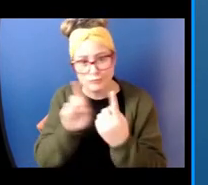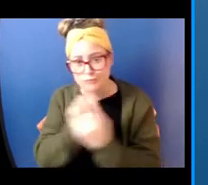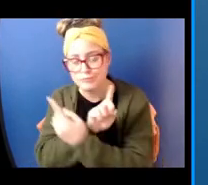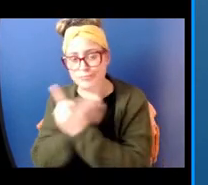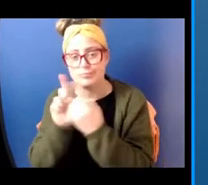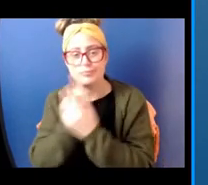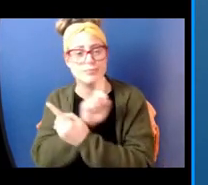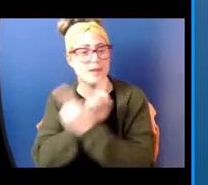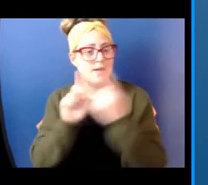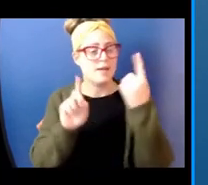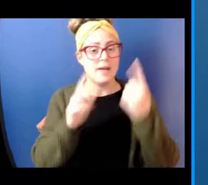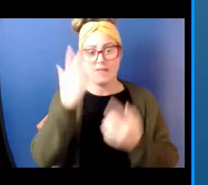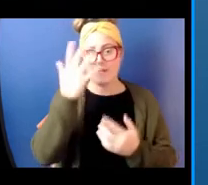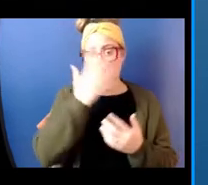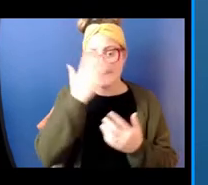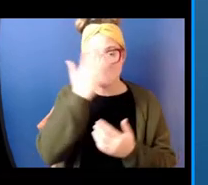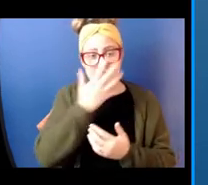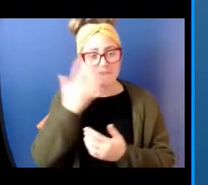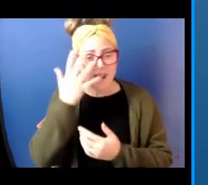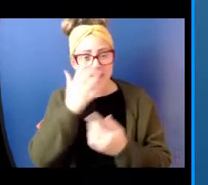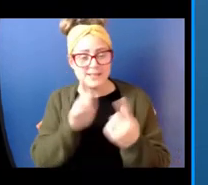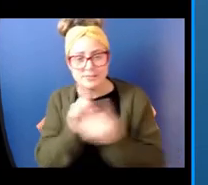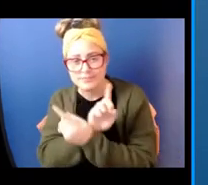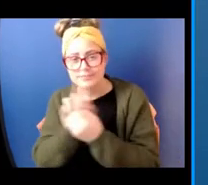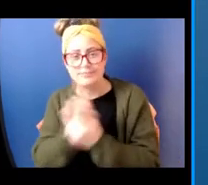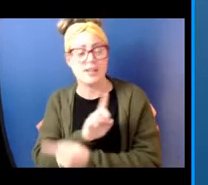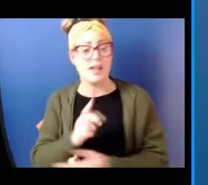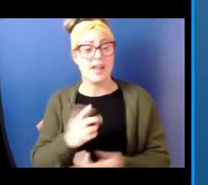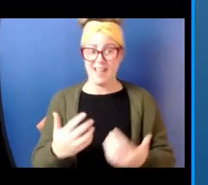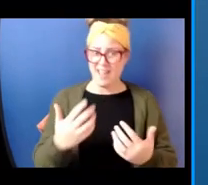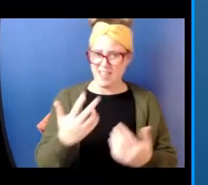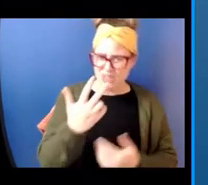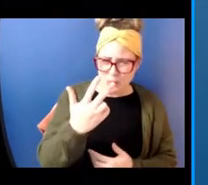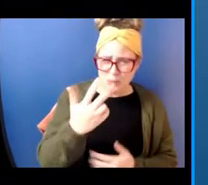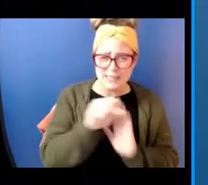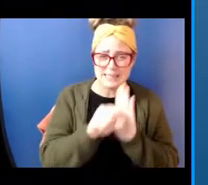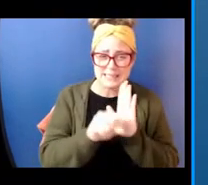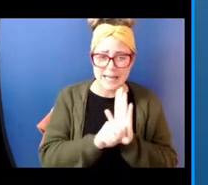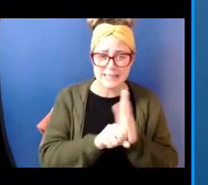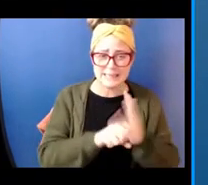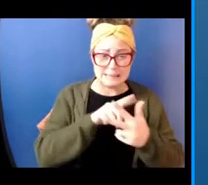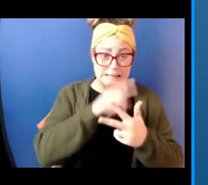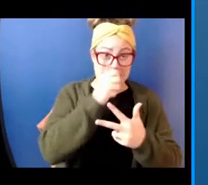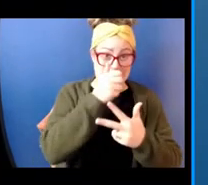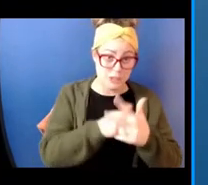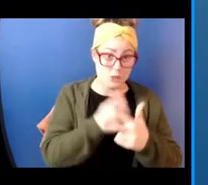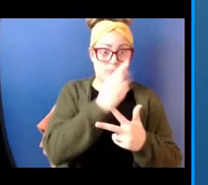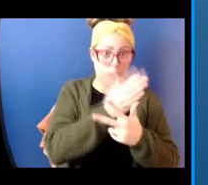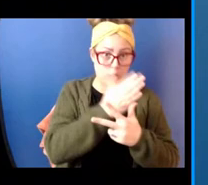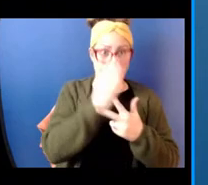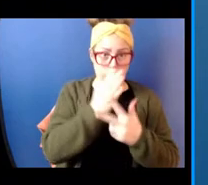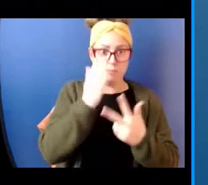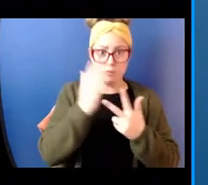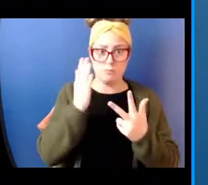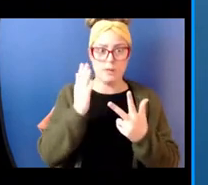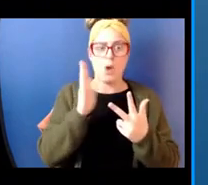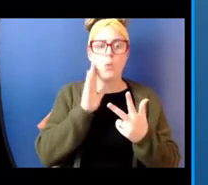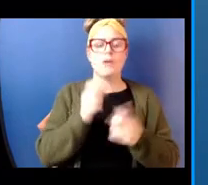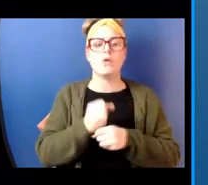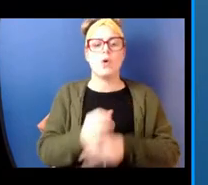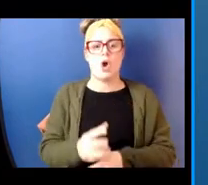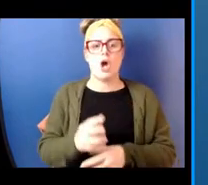by having three states one on top of the other I think causes